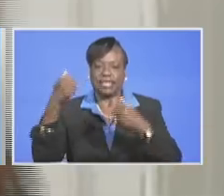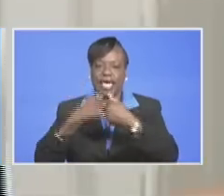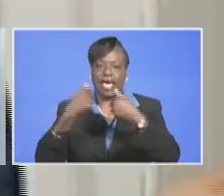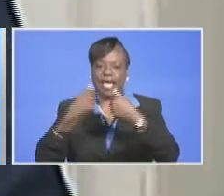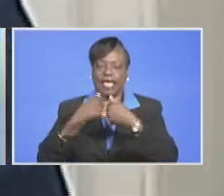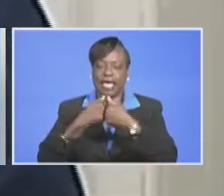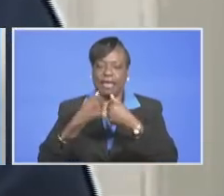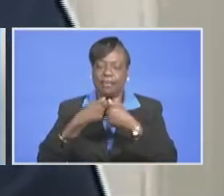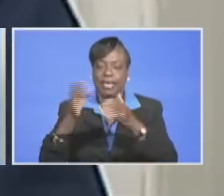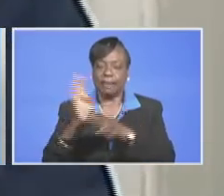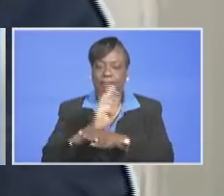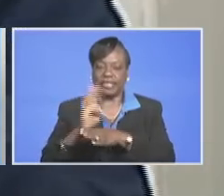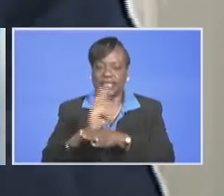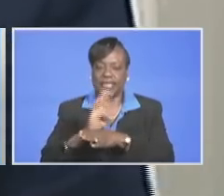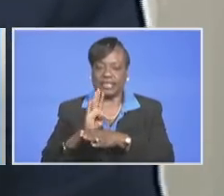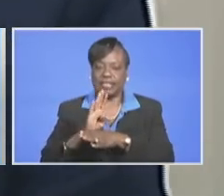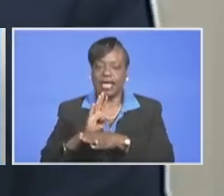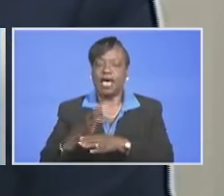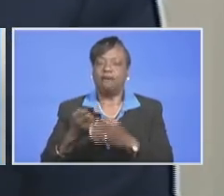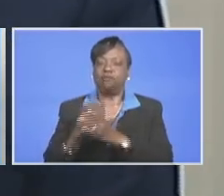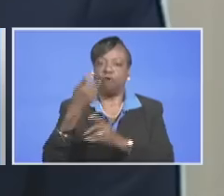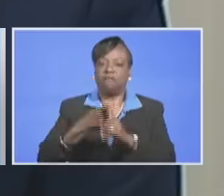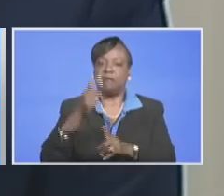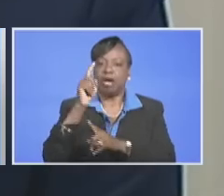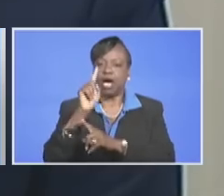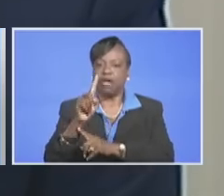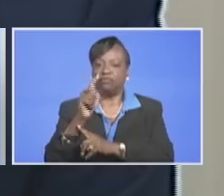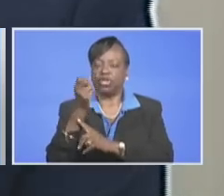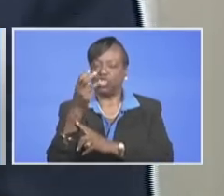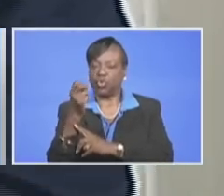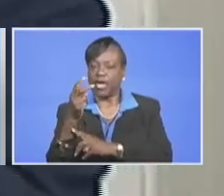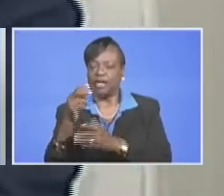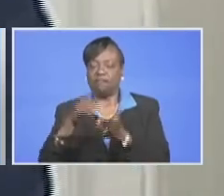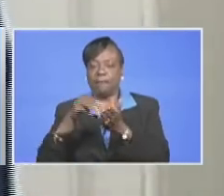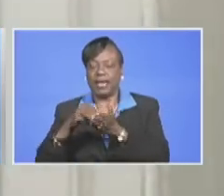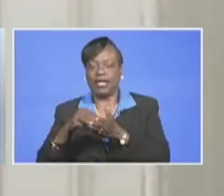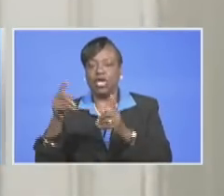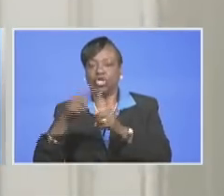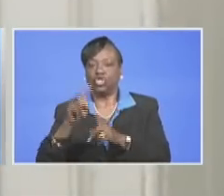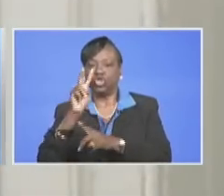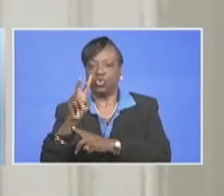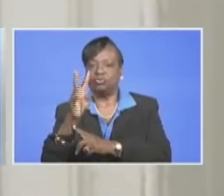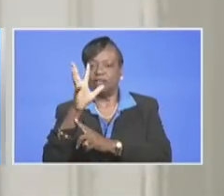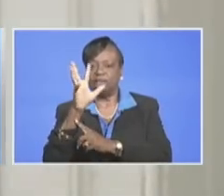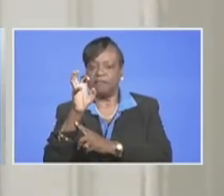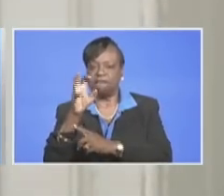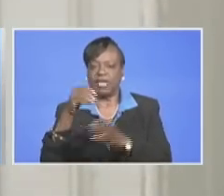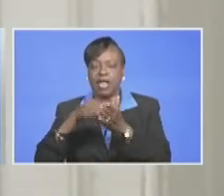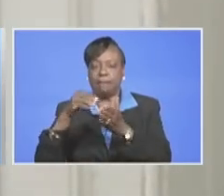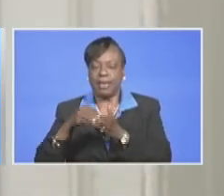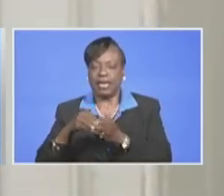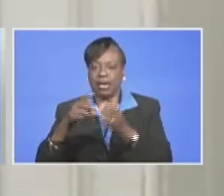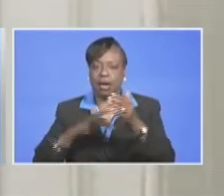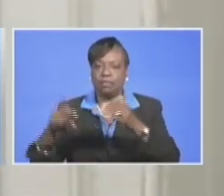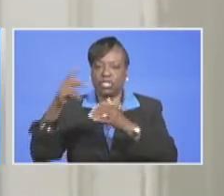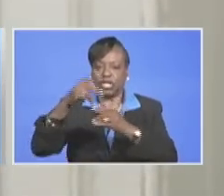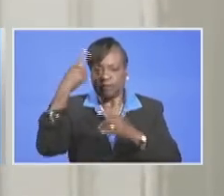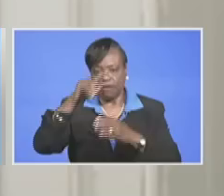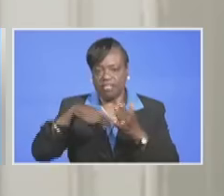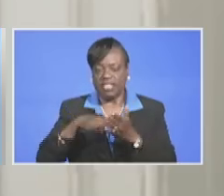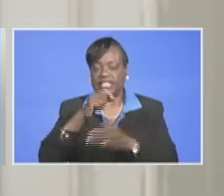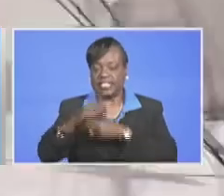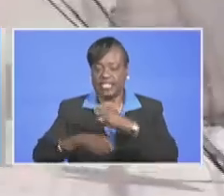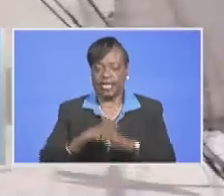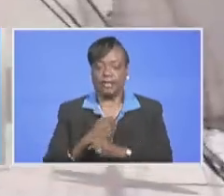winnings they have for the people, have grown from $112 million in 2014 to $215 million projected for this year, almost